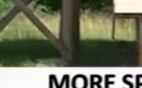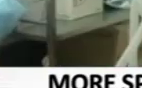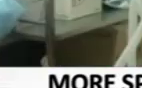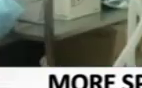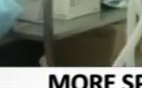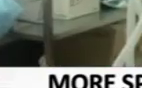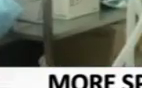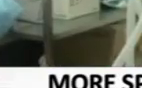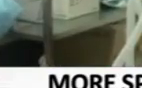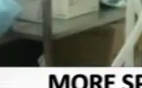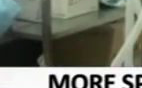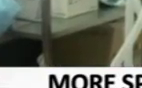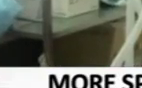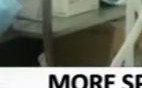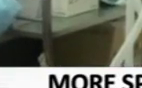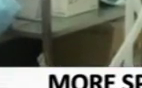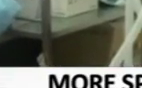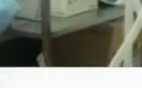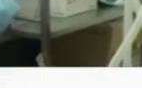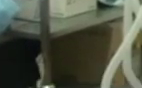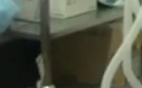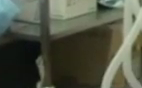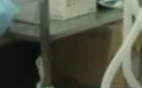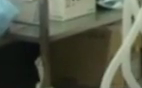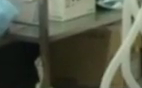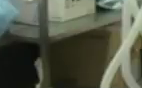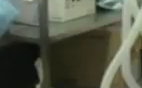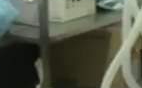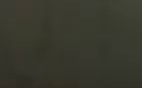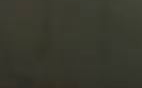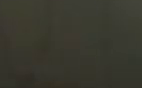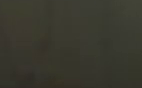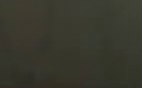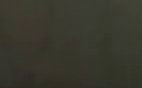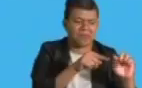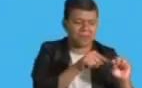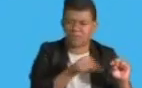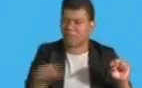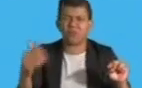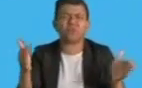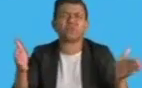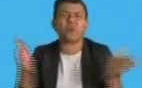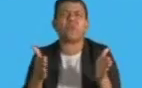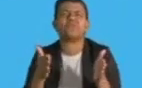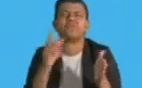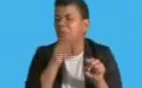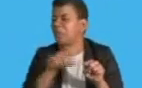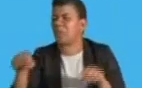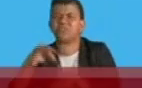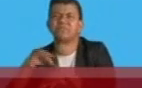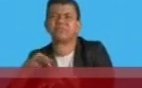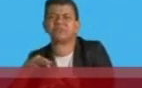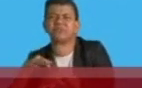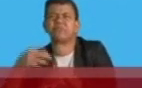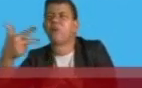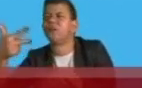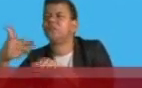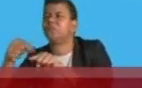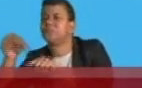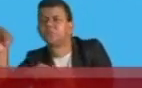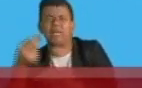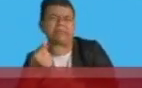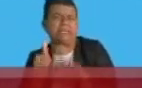ministry to provide extensive healthcare services in the maritime areas. Speaker, we also have the marine